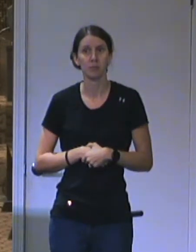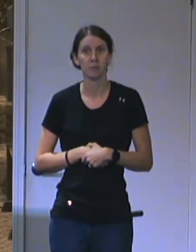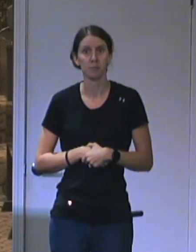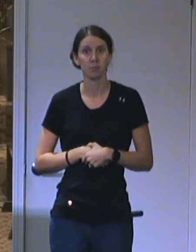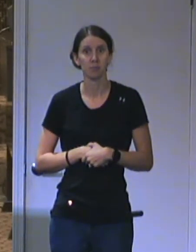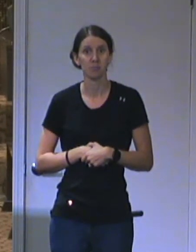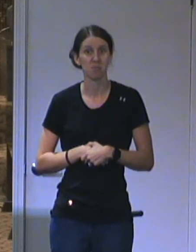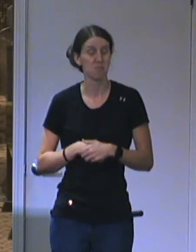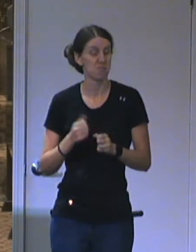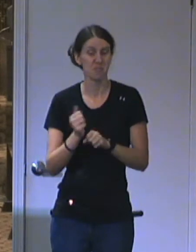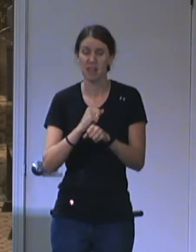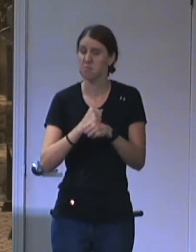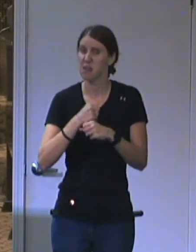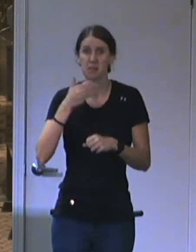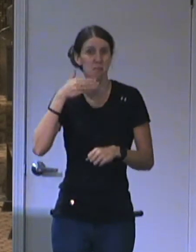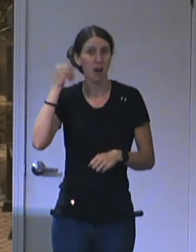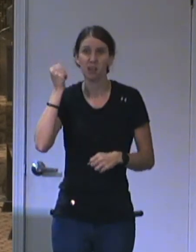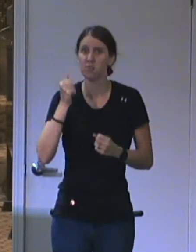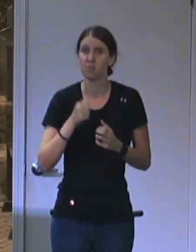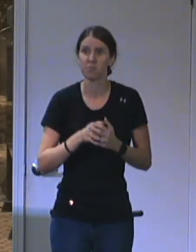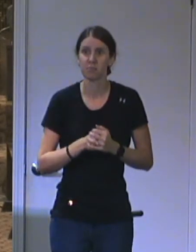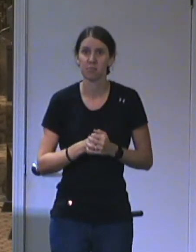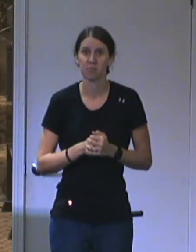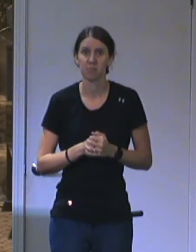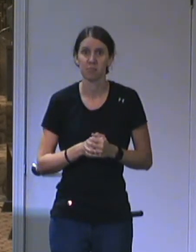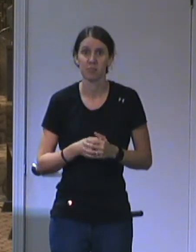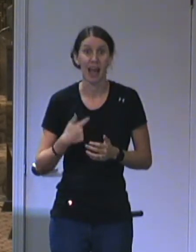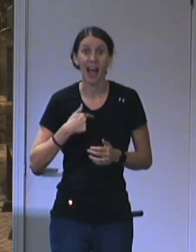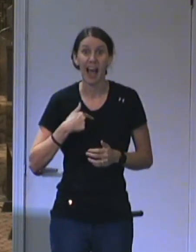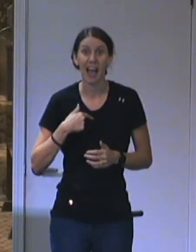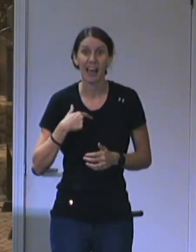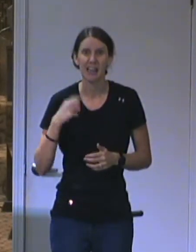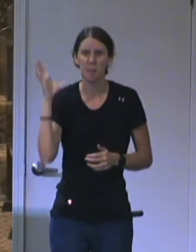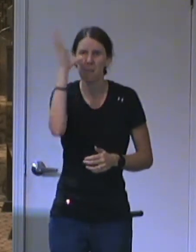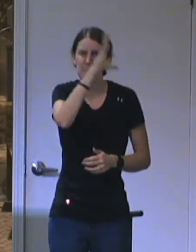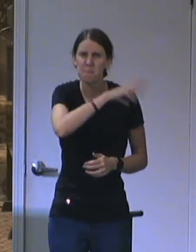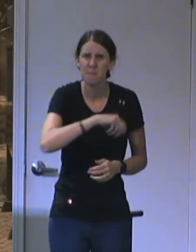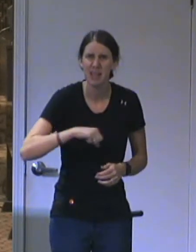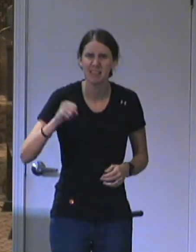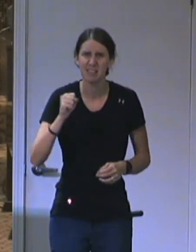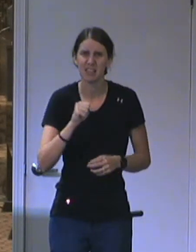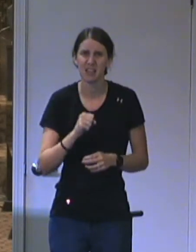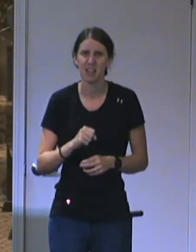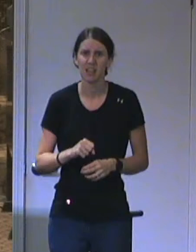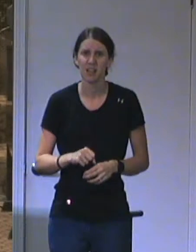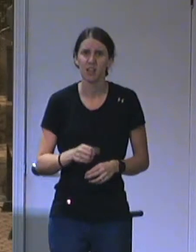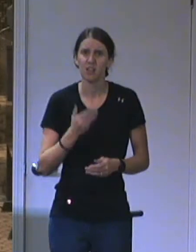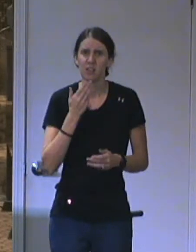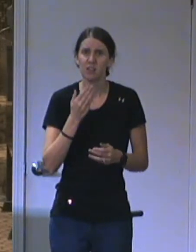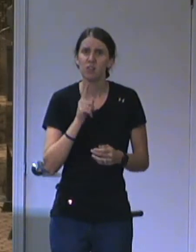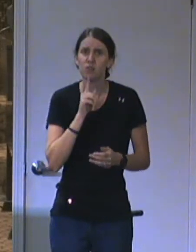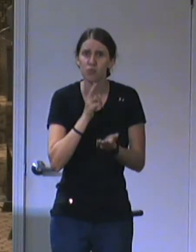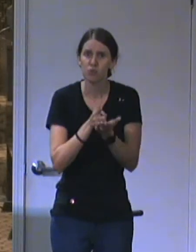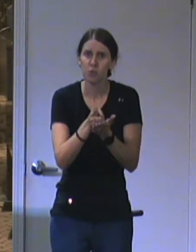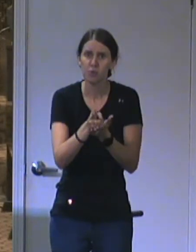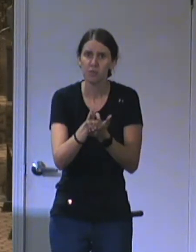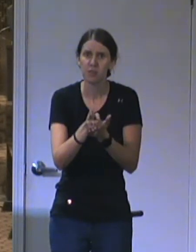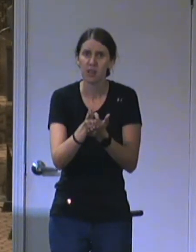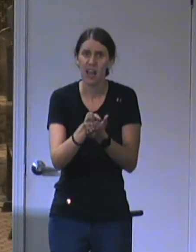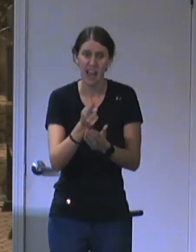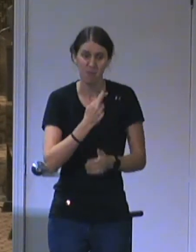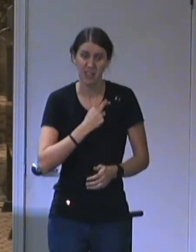Didn't make me better. Matter of fact, I was completely misled by a religion that actually introduced the world